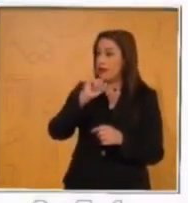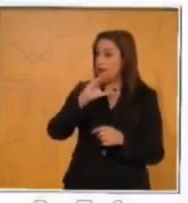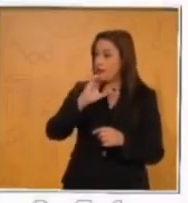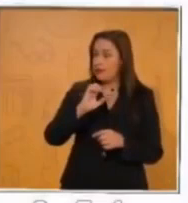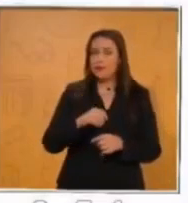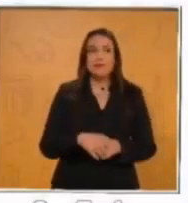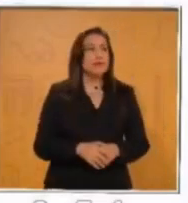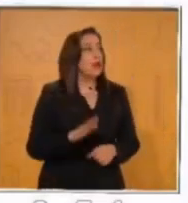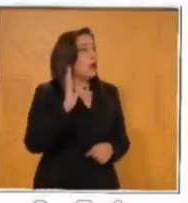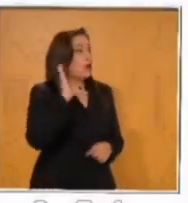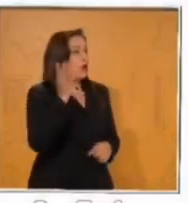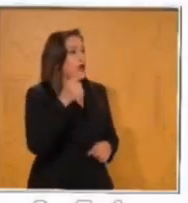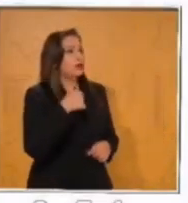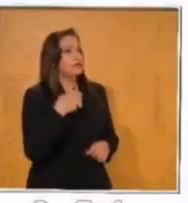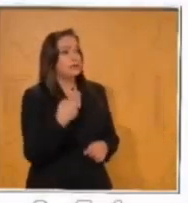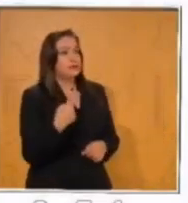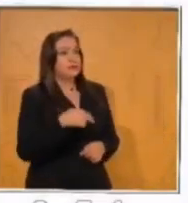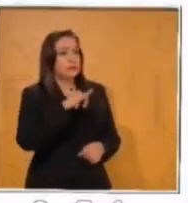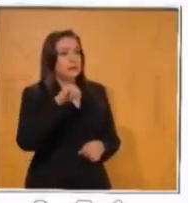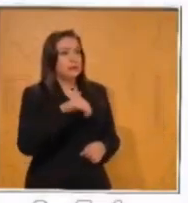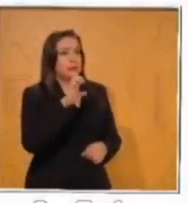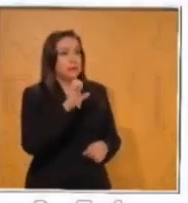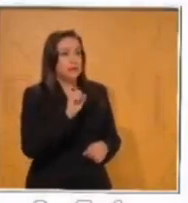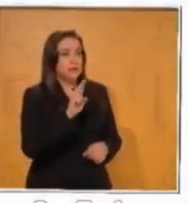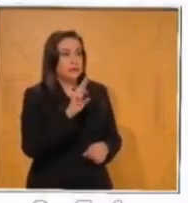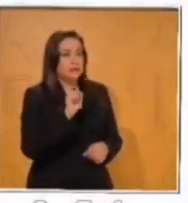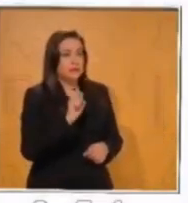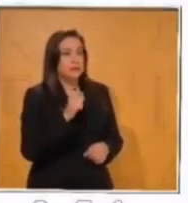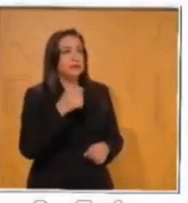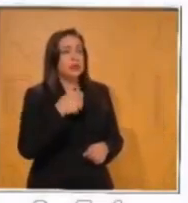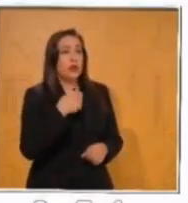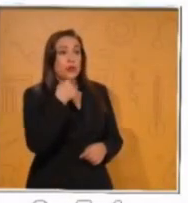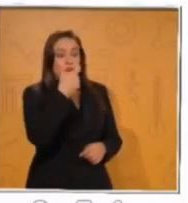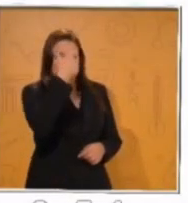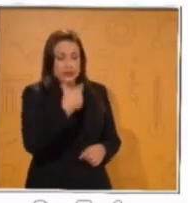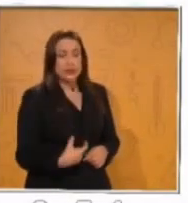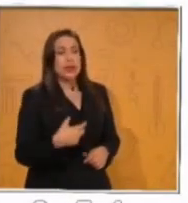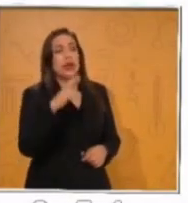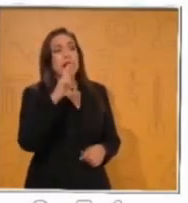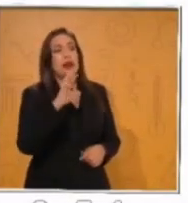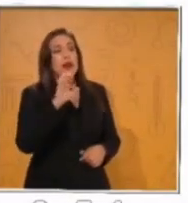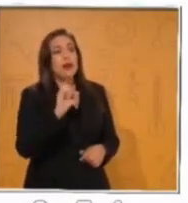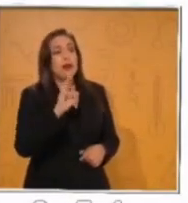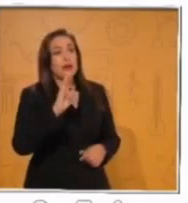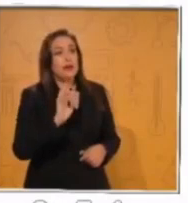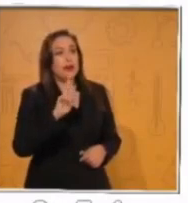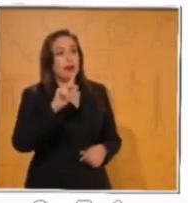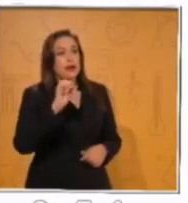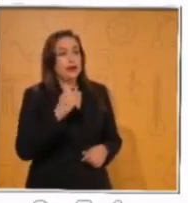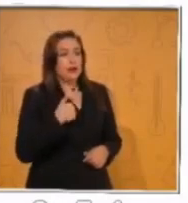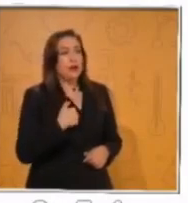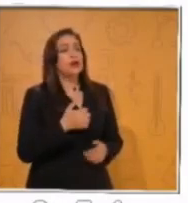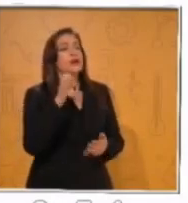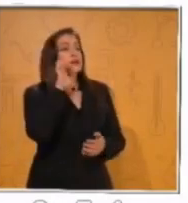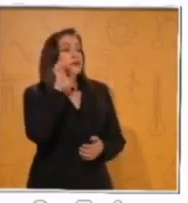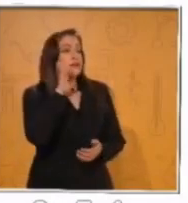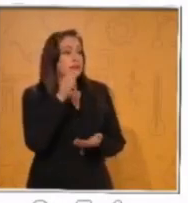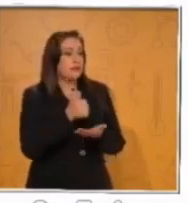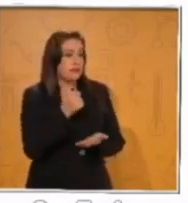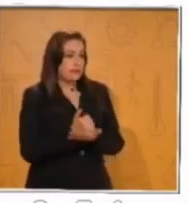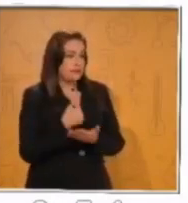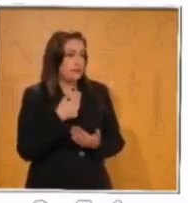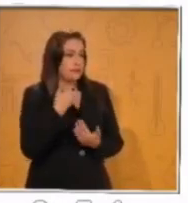Hello, my name is Jesus Eduardo Campos Garibay, and I am from Escobedo City. I will play as